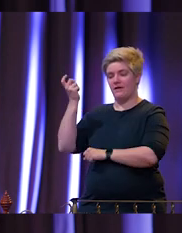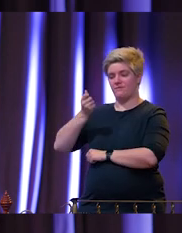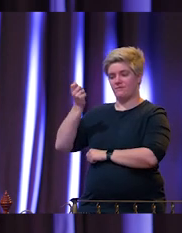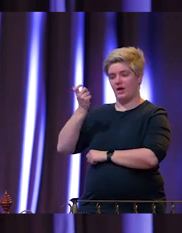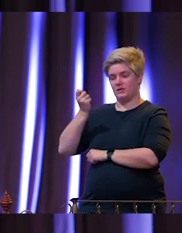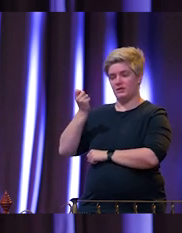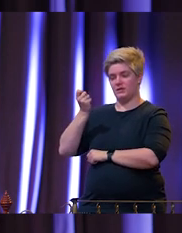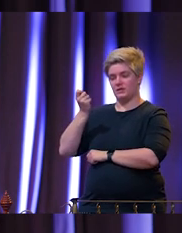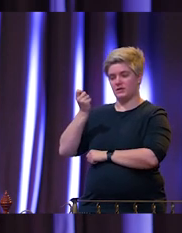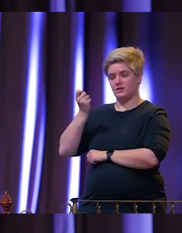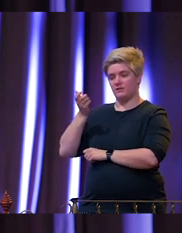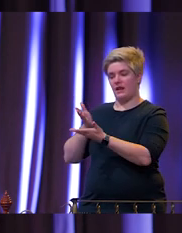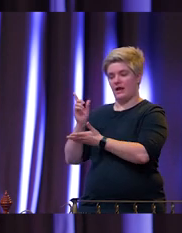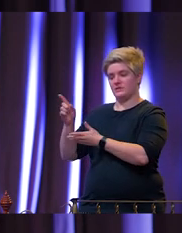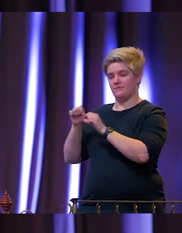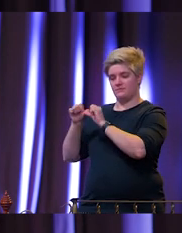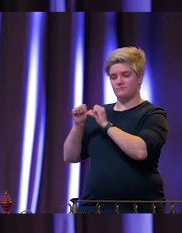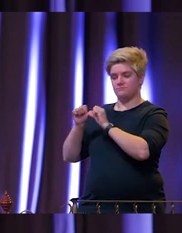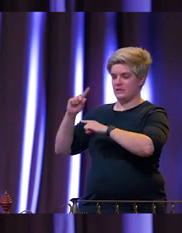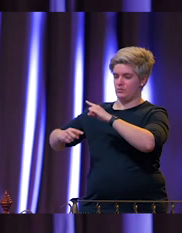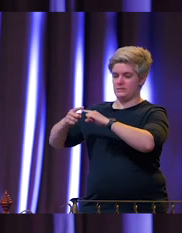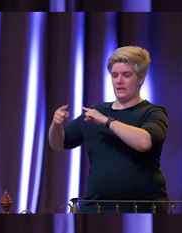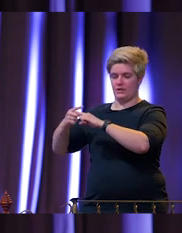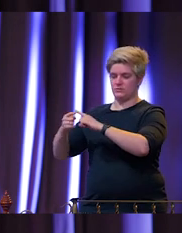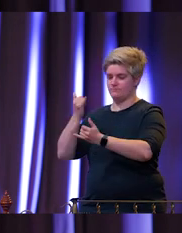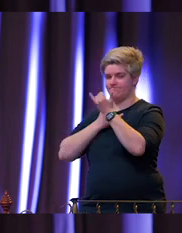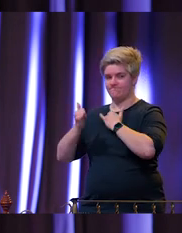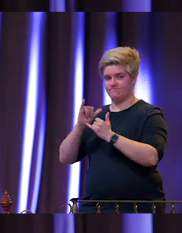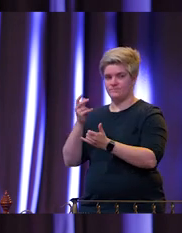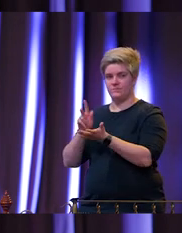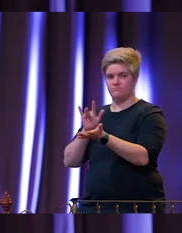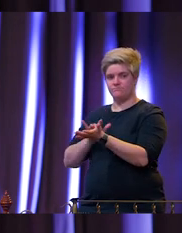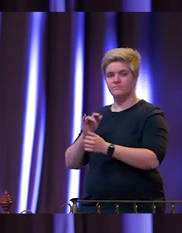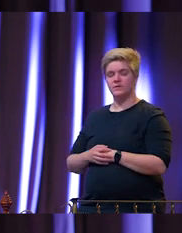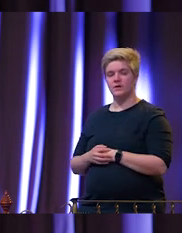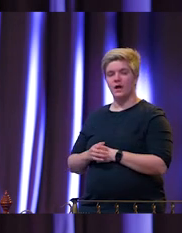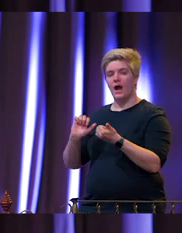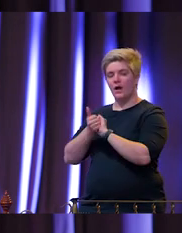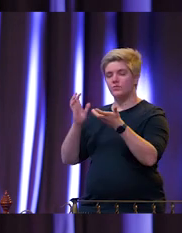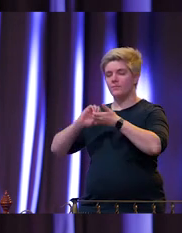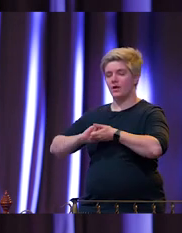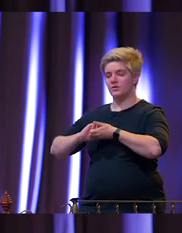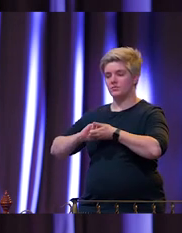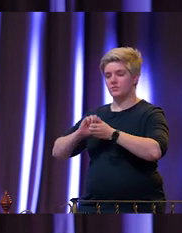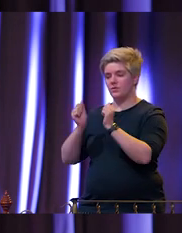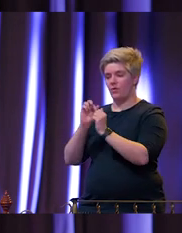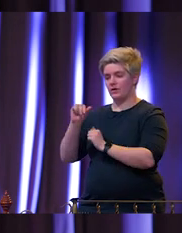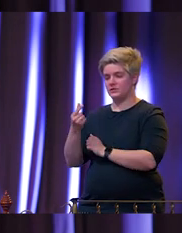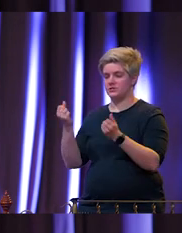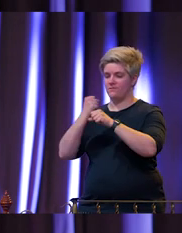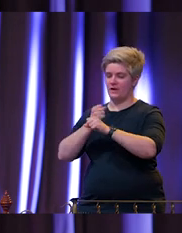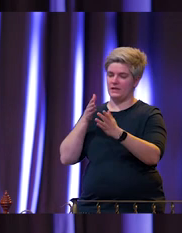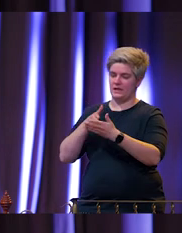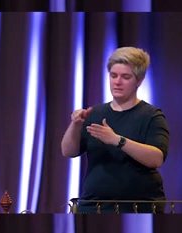How can funders partner with organizations who are fighting against this behavior to make a change? Wow. Who wants